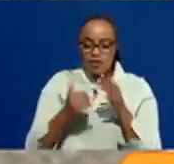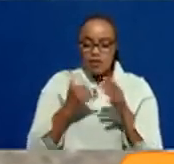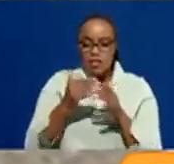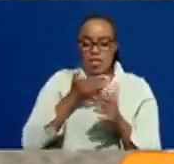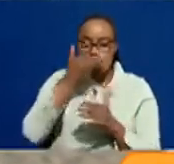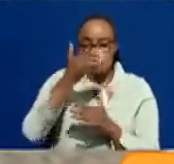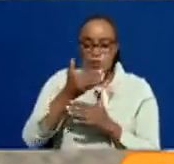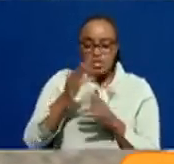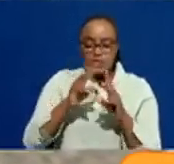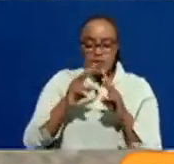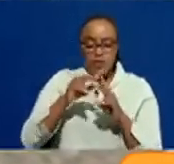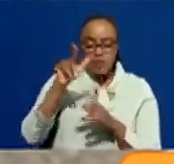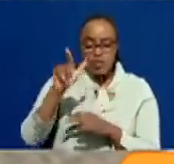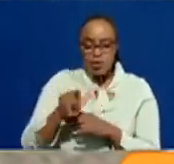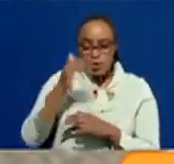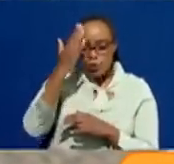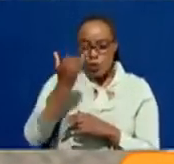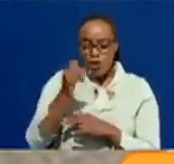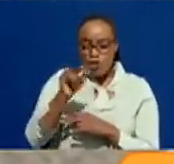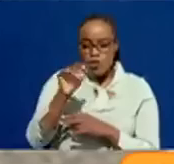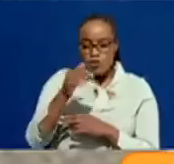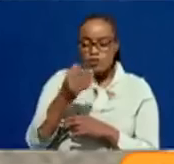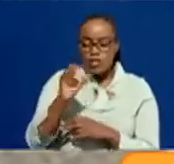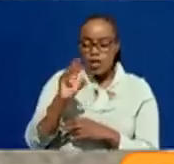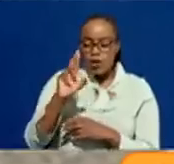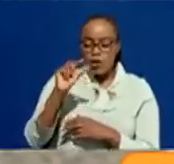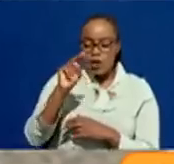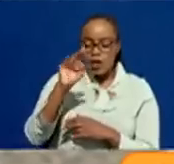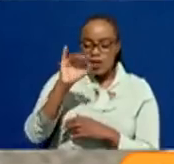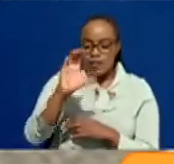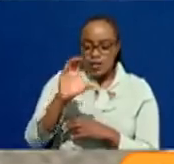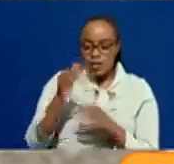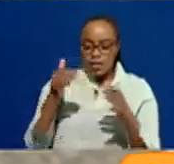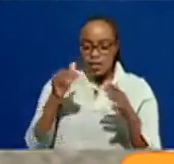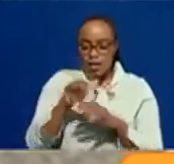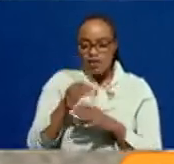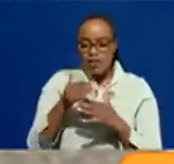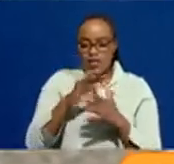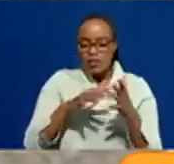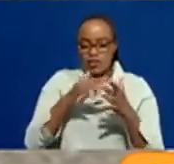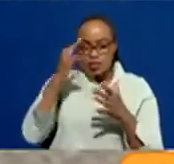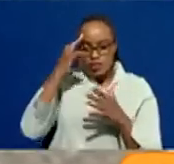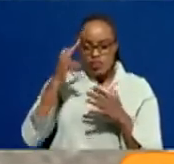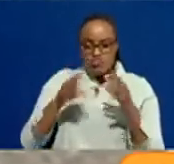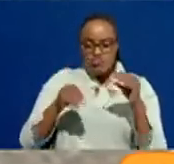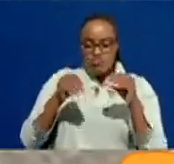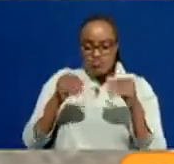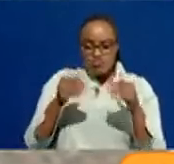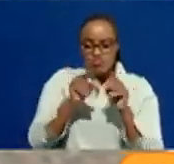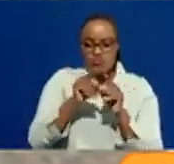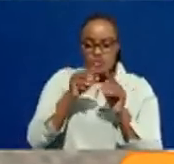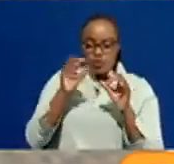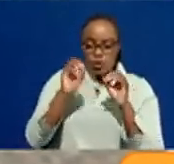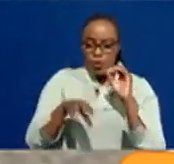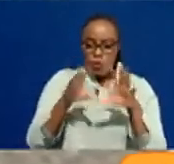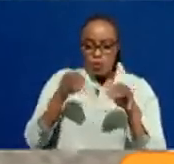response is extremely low because the organic carbon structure of the soil is basically depleted. So you throw